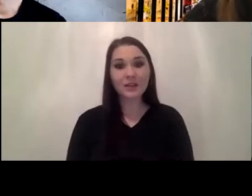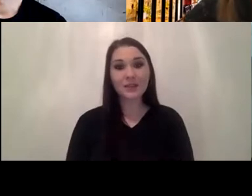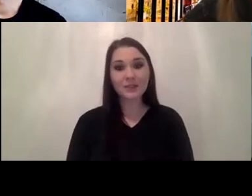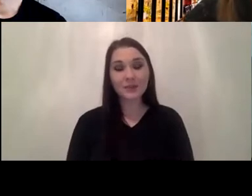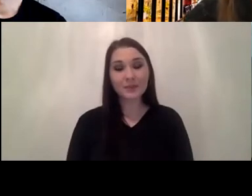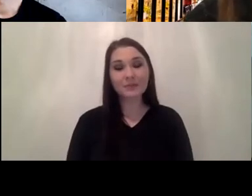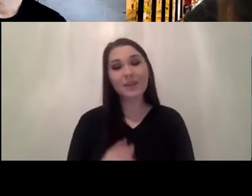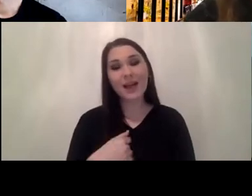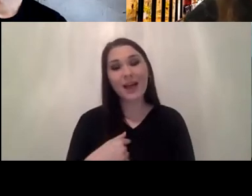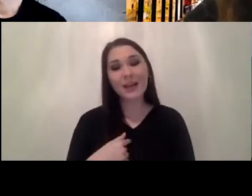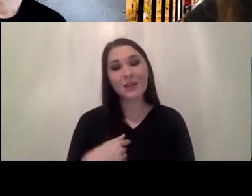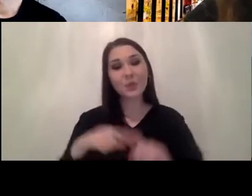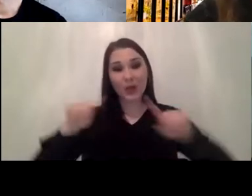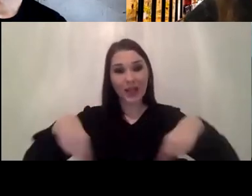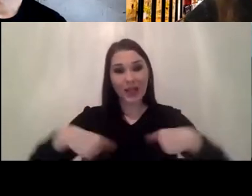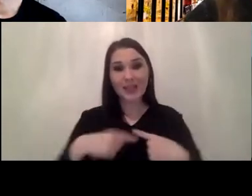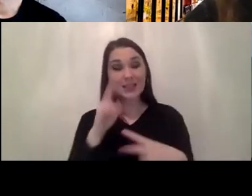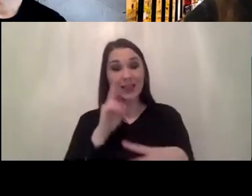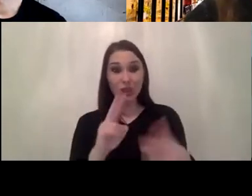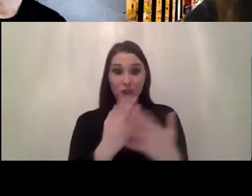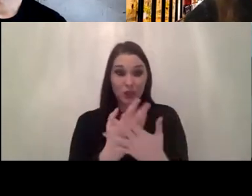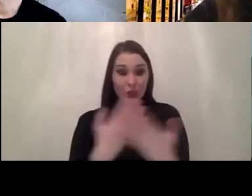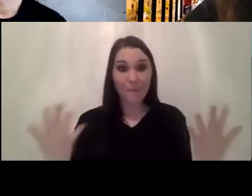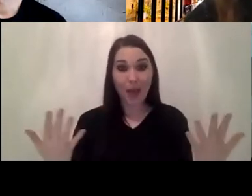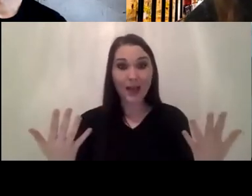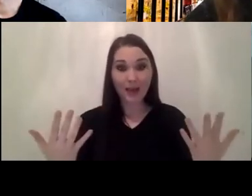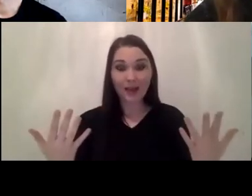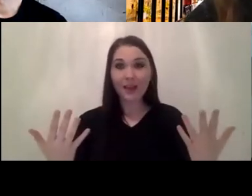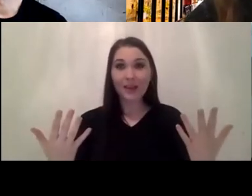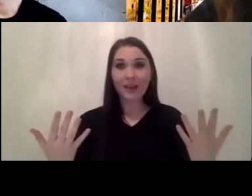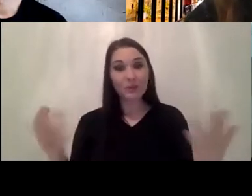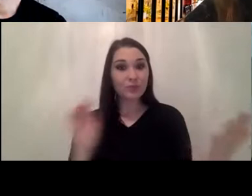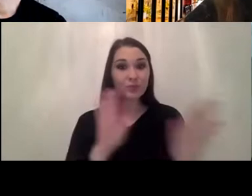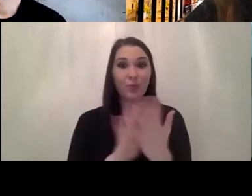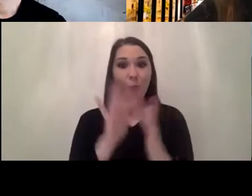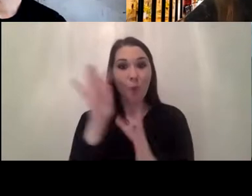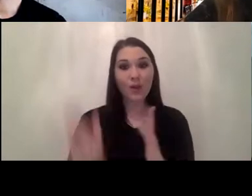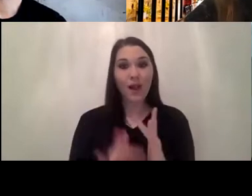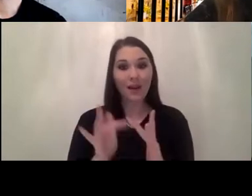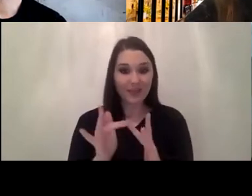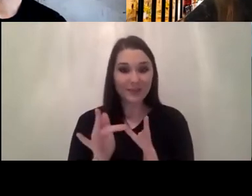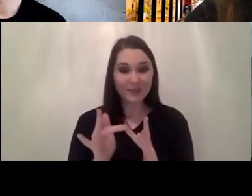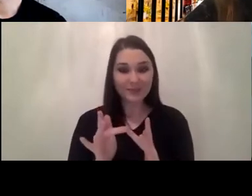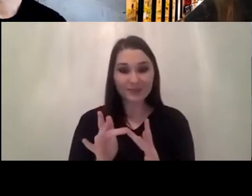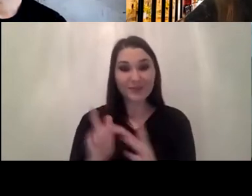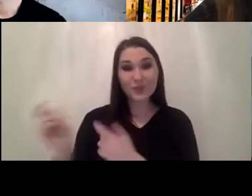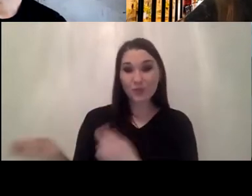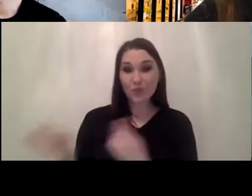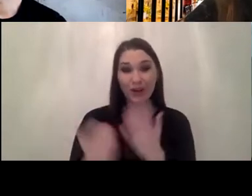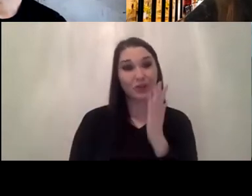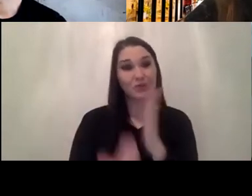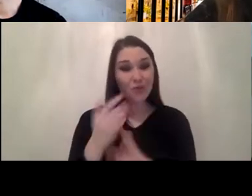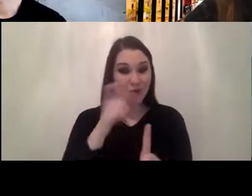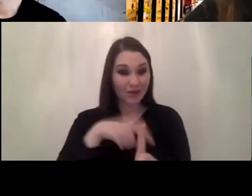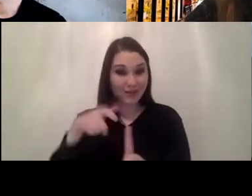And we saw an immense numbers, you know, to go online because of this as well. It's also brought in a new customer for us who's the